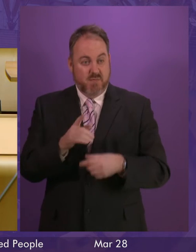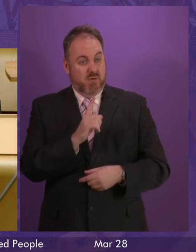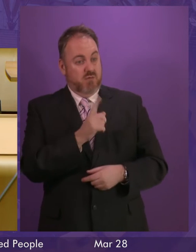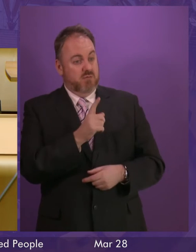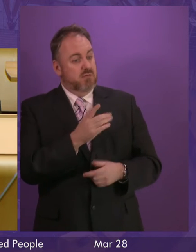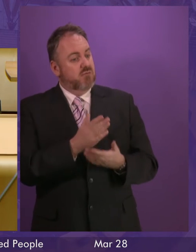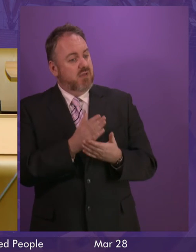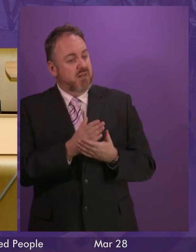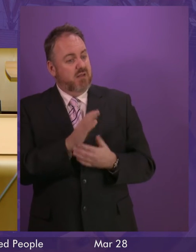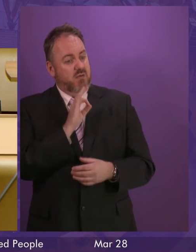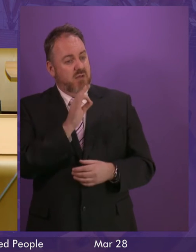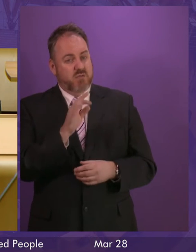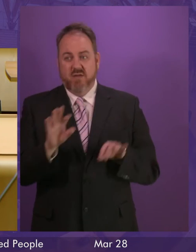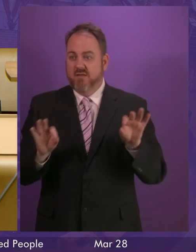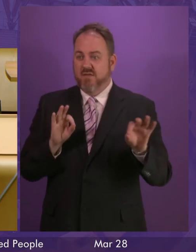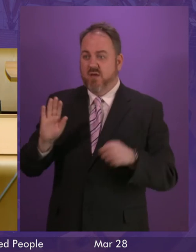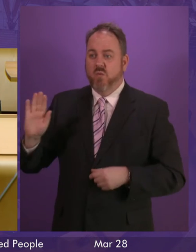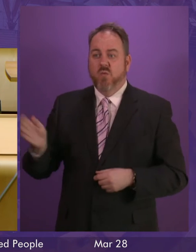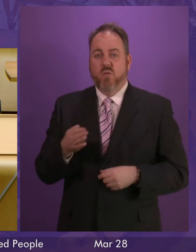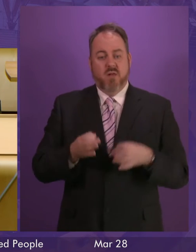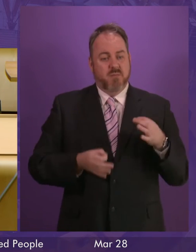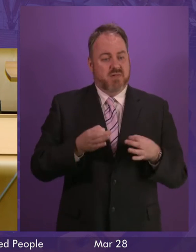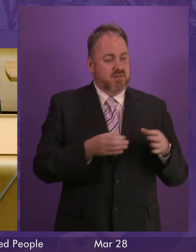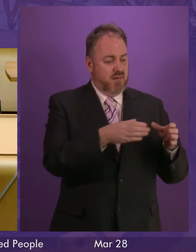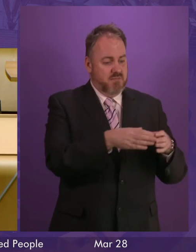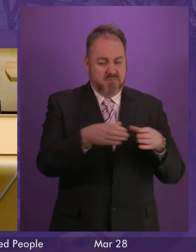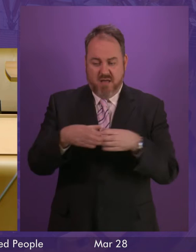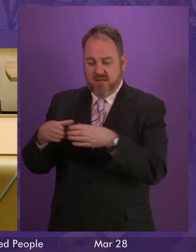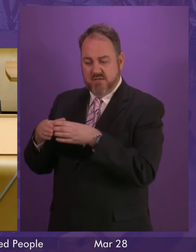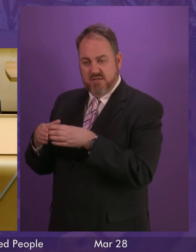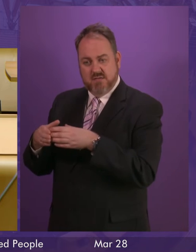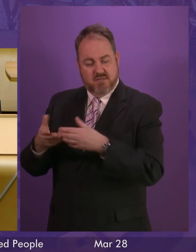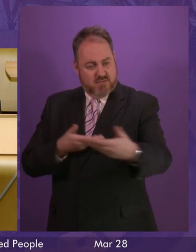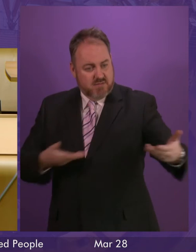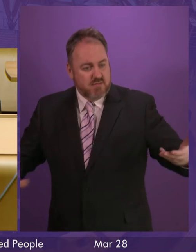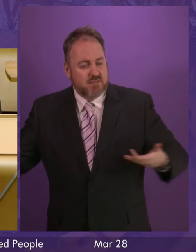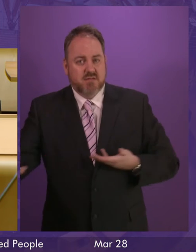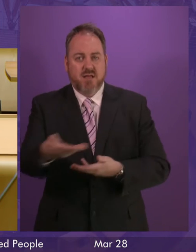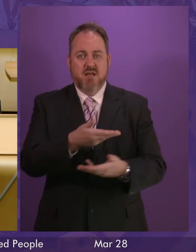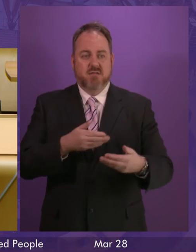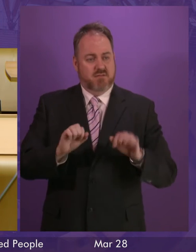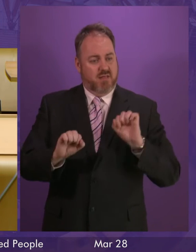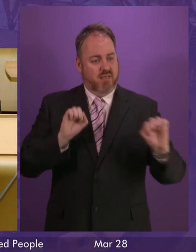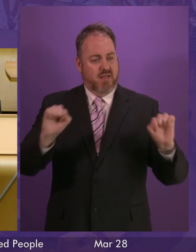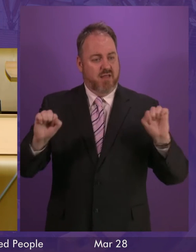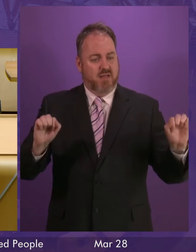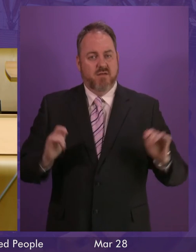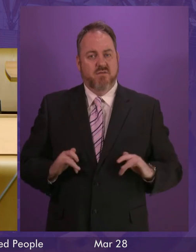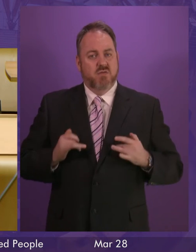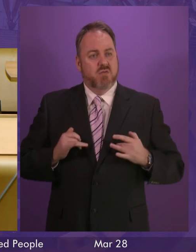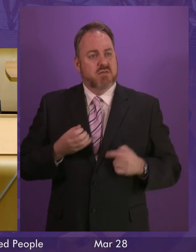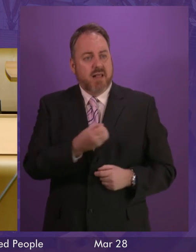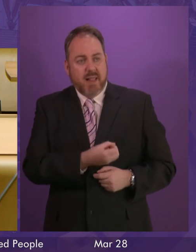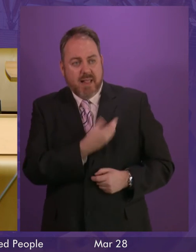invitation that I made to all the political parties to meet with me to discuss their views on Wave 2. I don't think as yet I've had a reply from the Labour